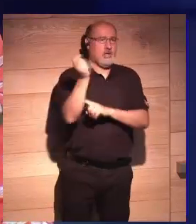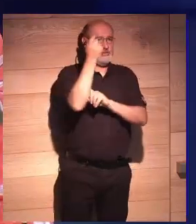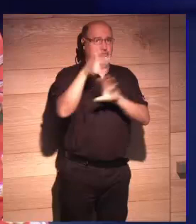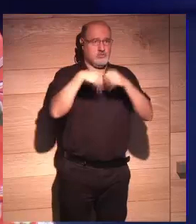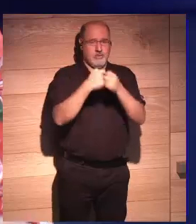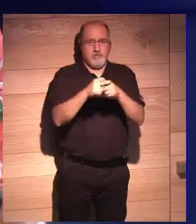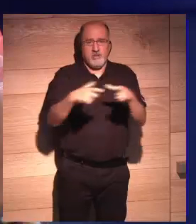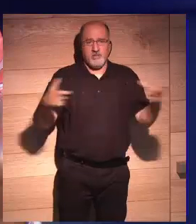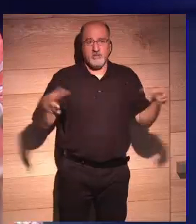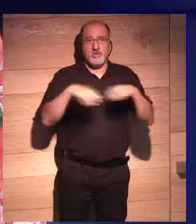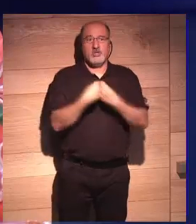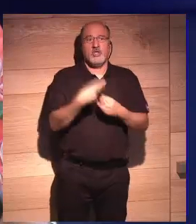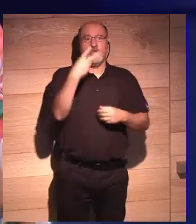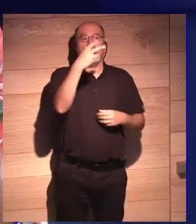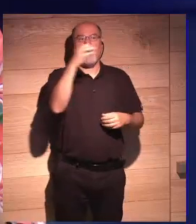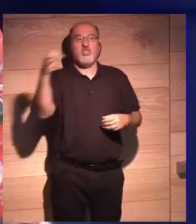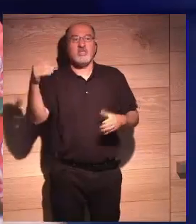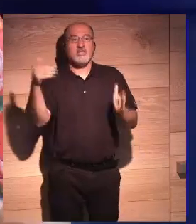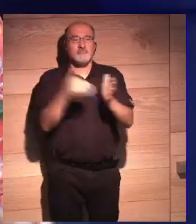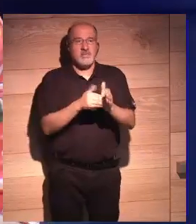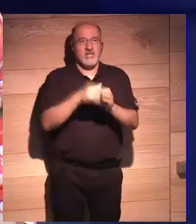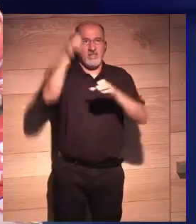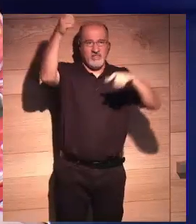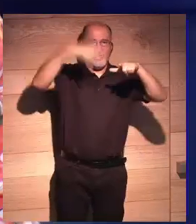those places, but in an